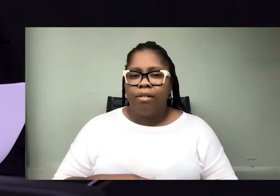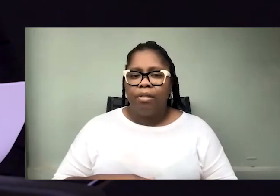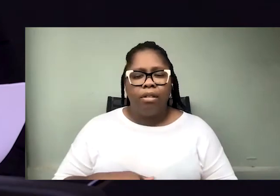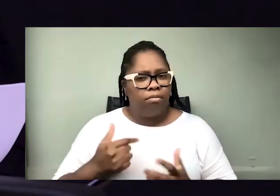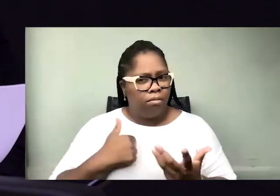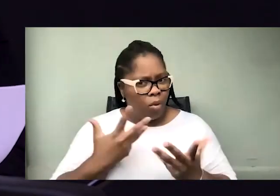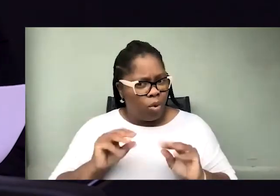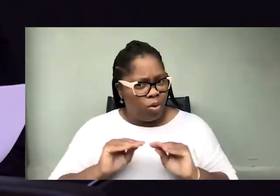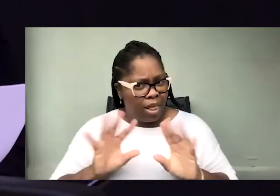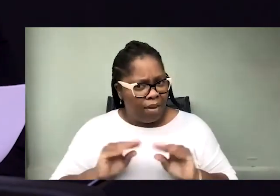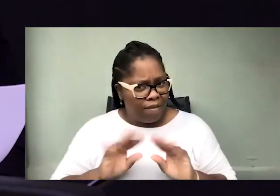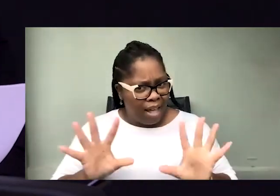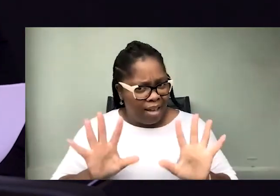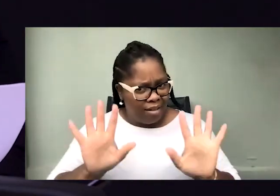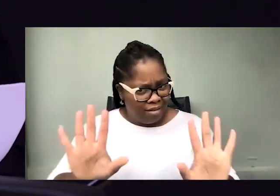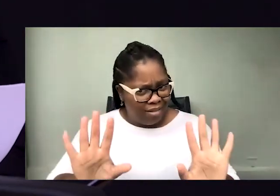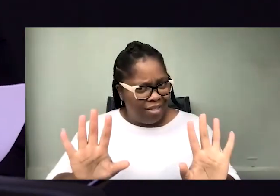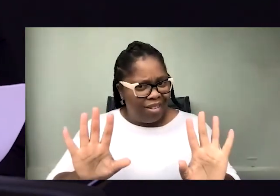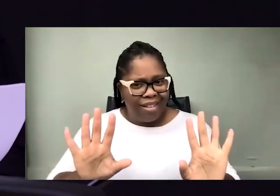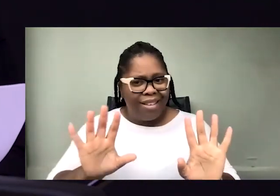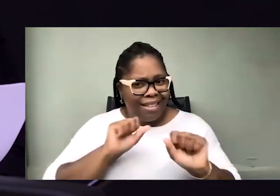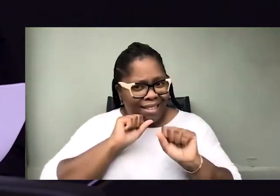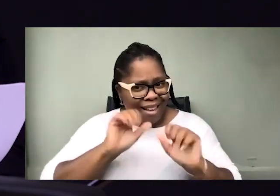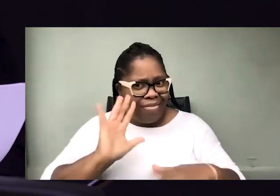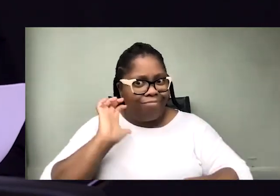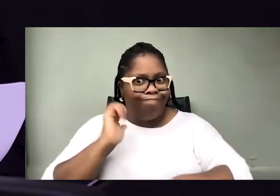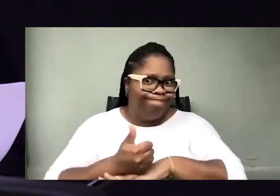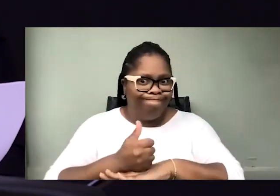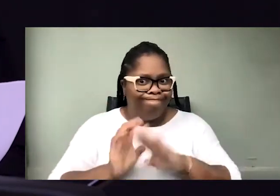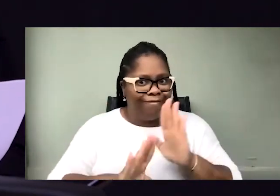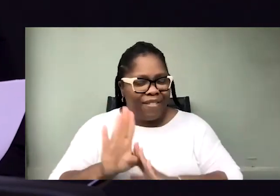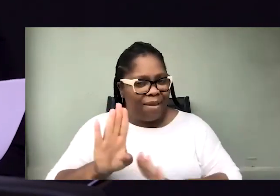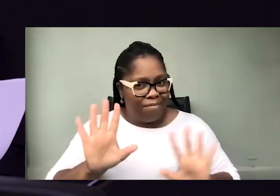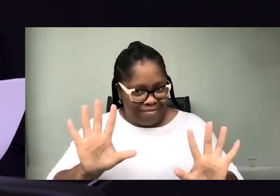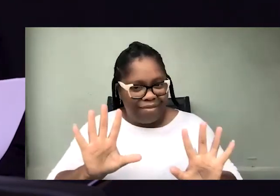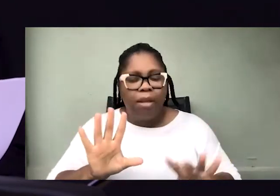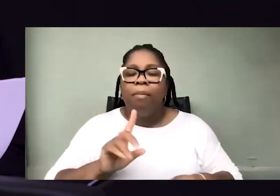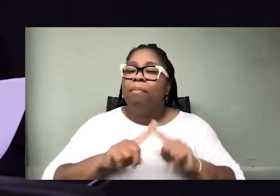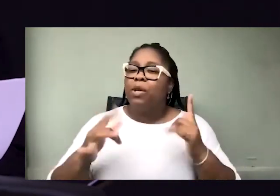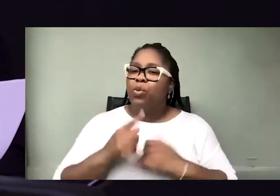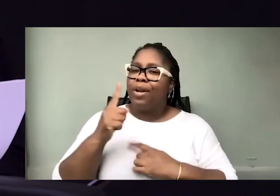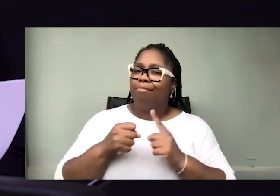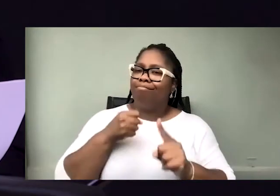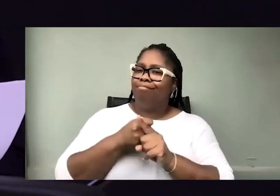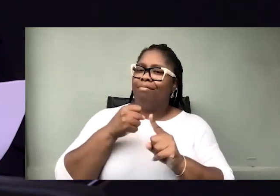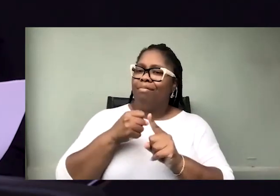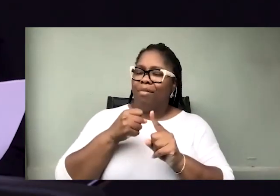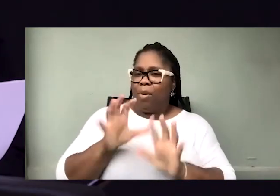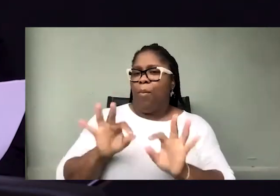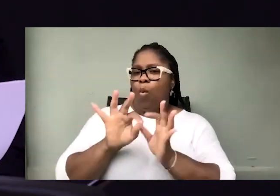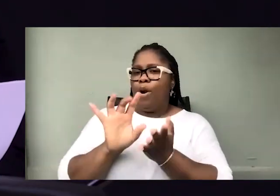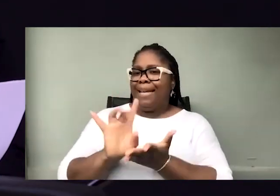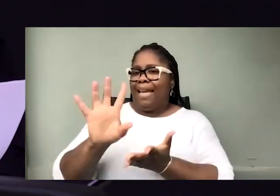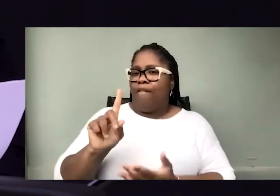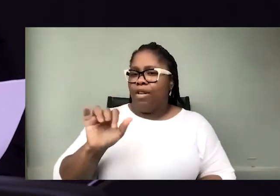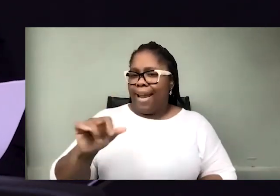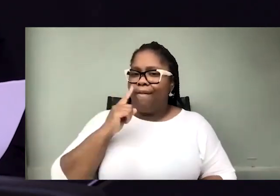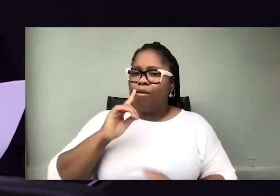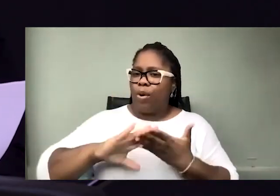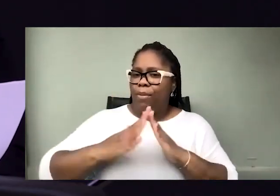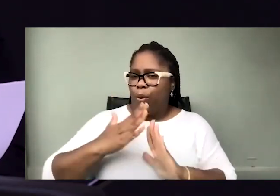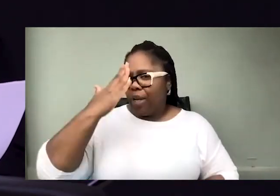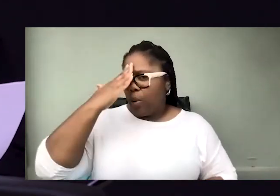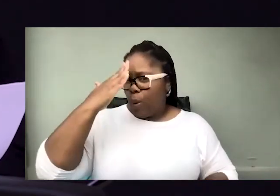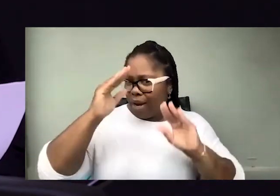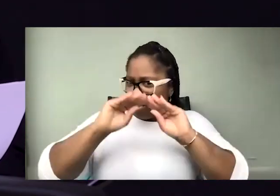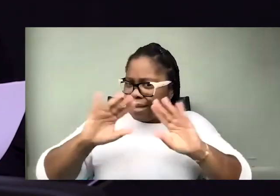want to clarify that nothing has been developed yet. Today marks an important kickoff day in terms of community awareness